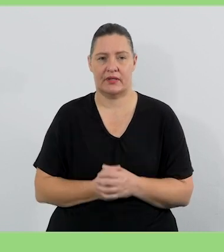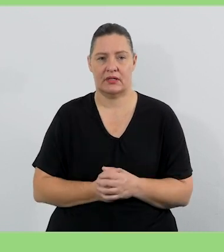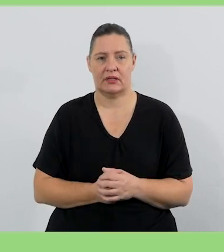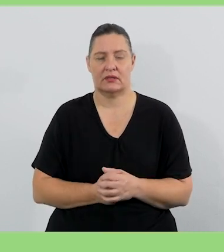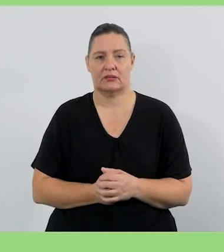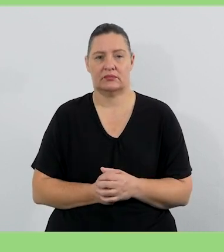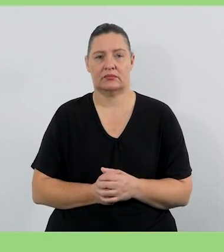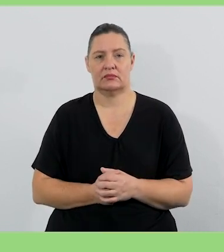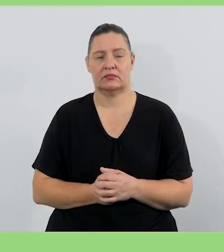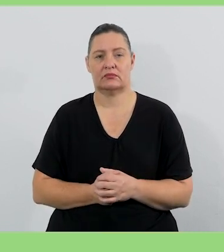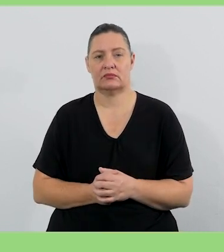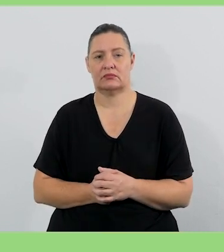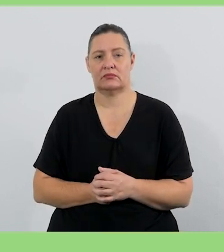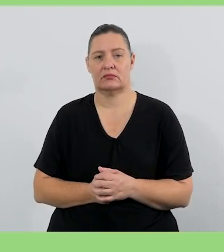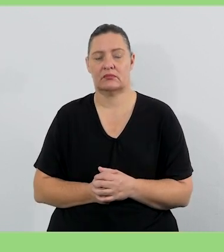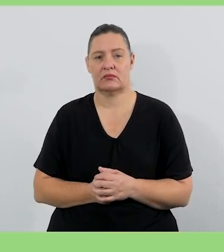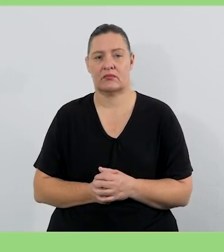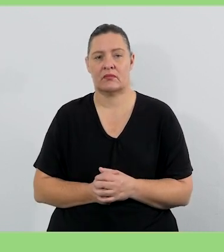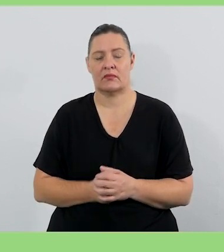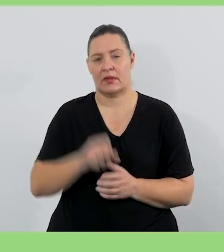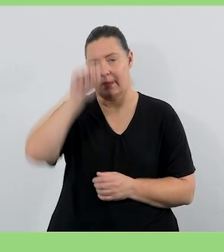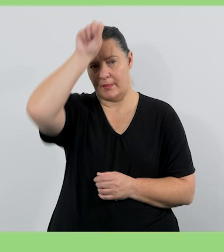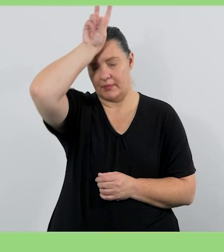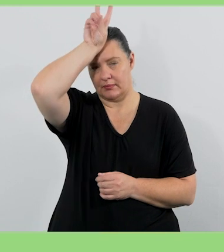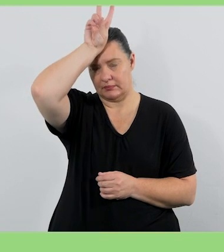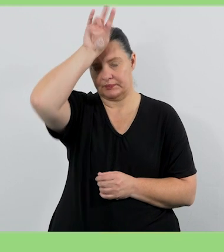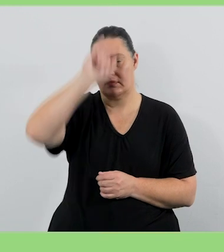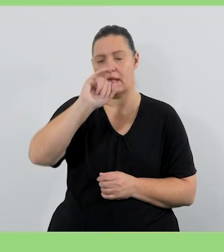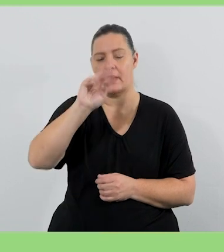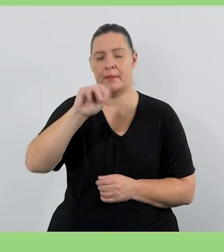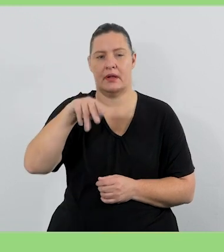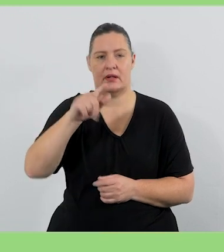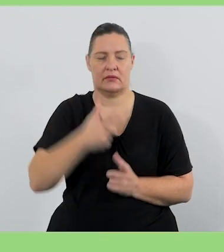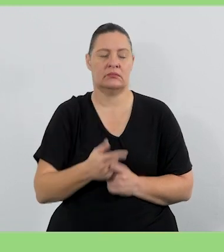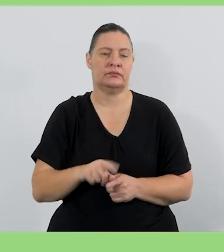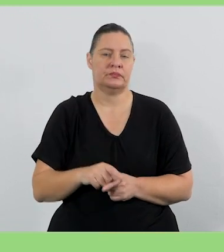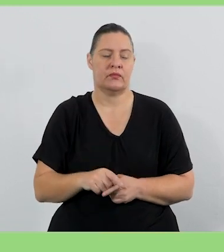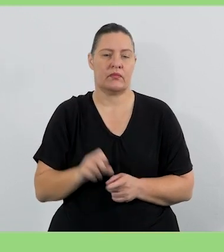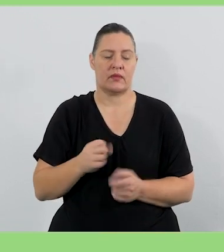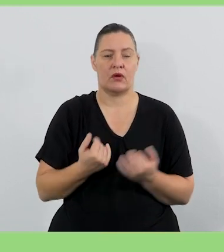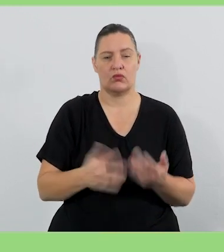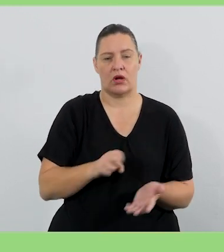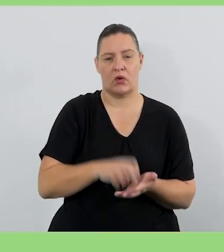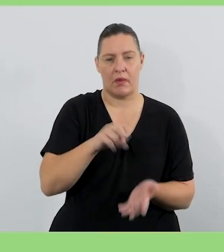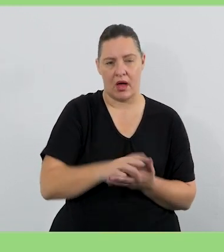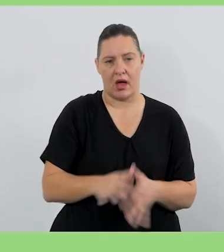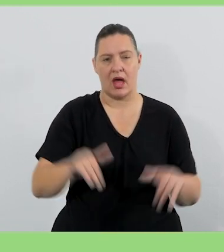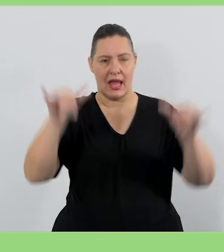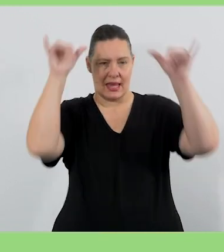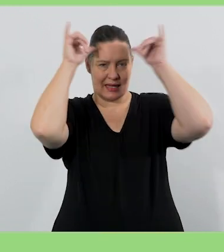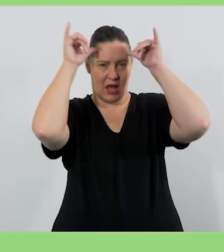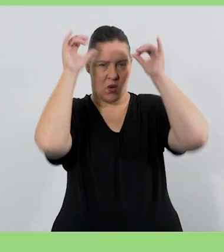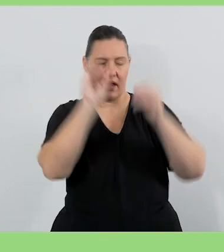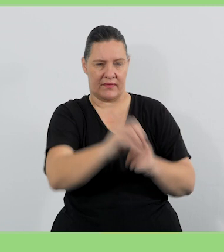have the second example, which is the impala. We also have the grasshopper and our